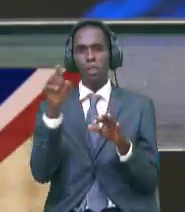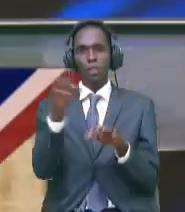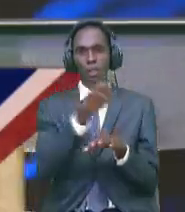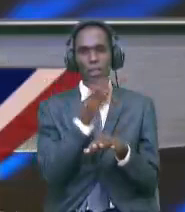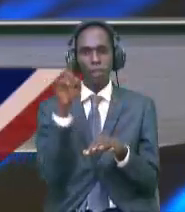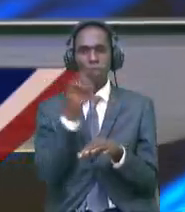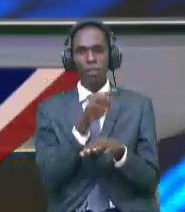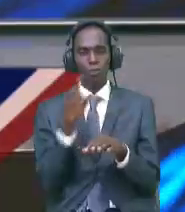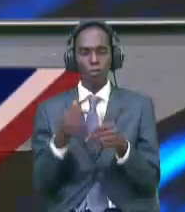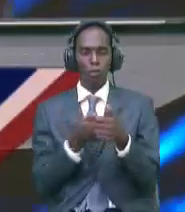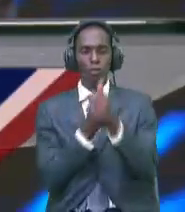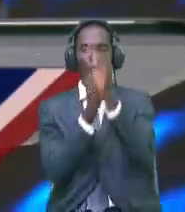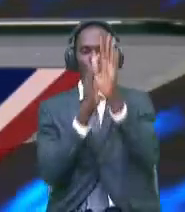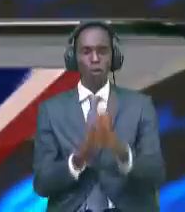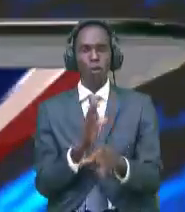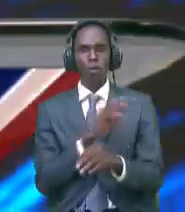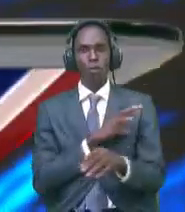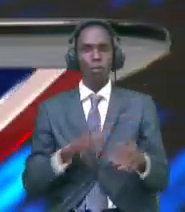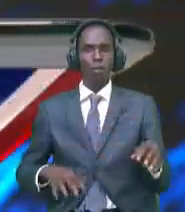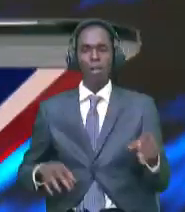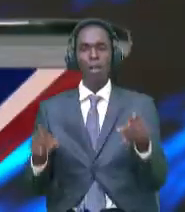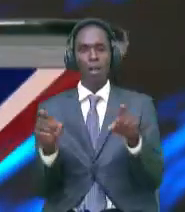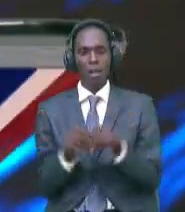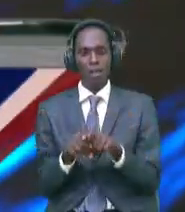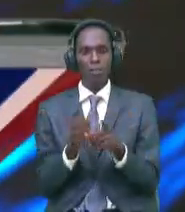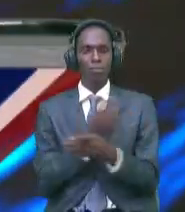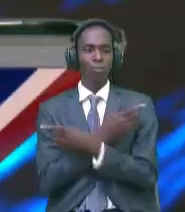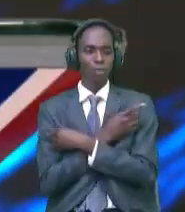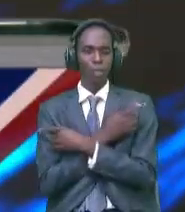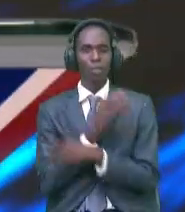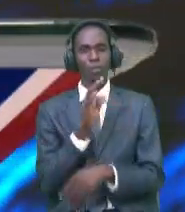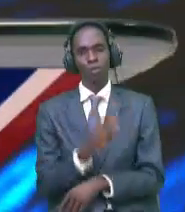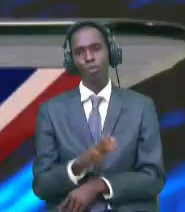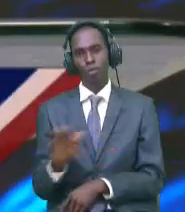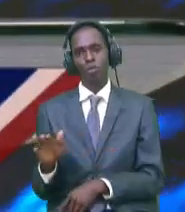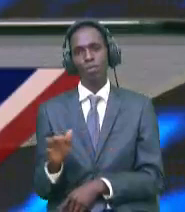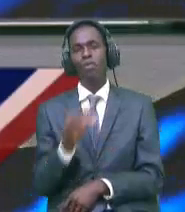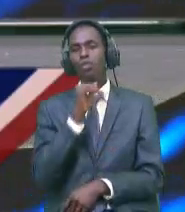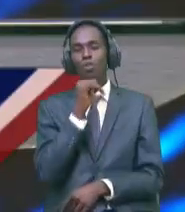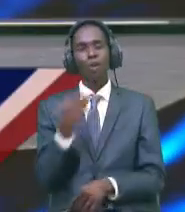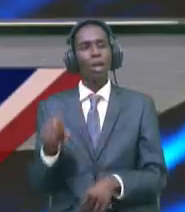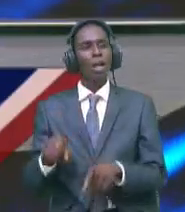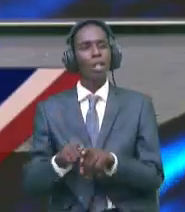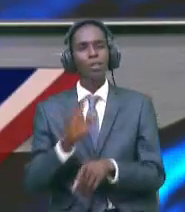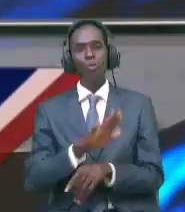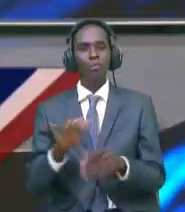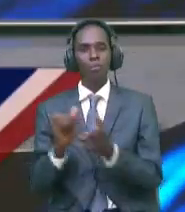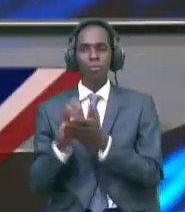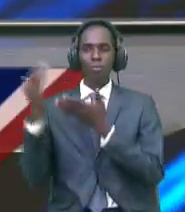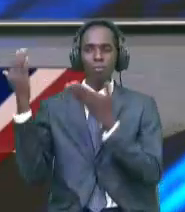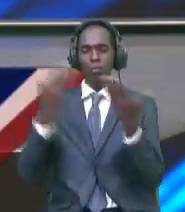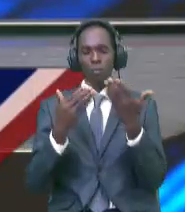of God as dear children, not as children that cause sorrow for